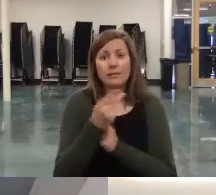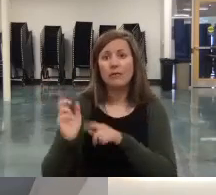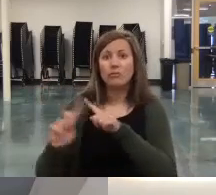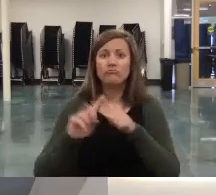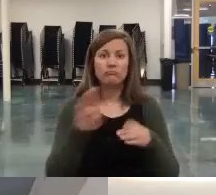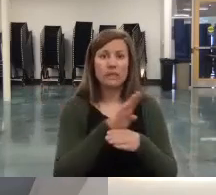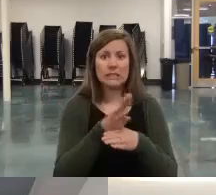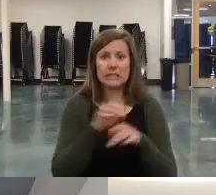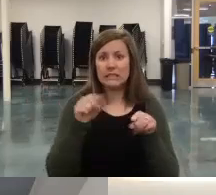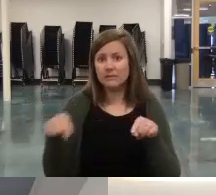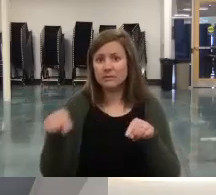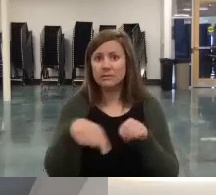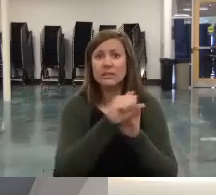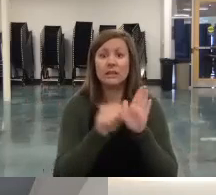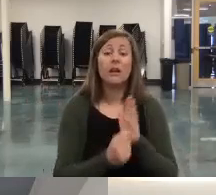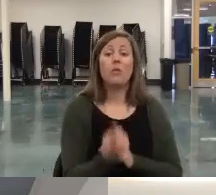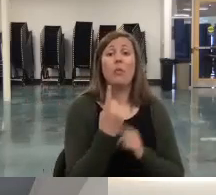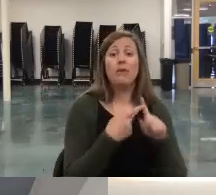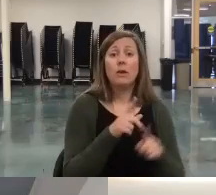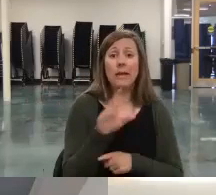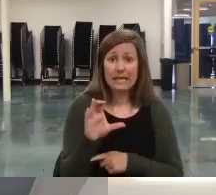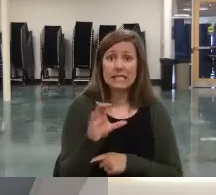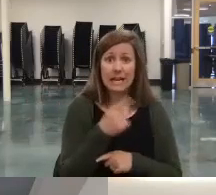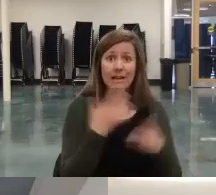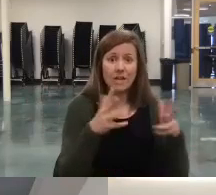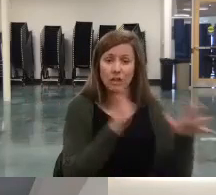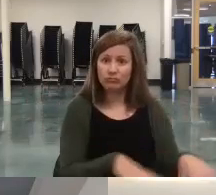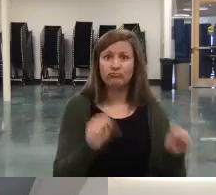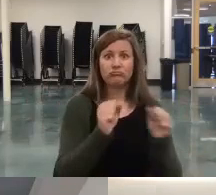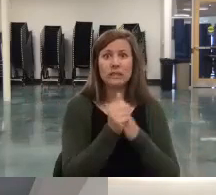across the state, one out of Kansas City who's taken the lead role